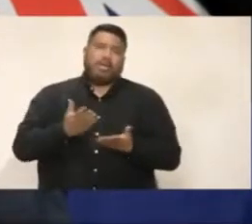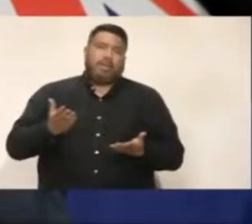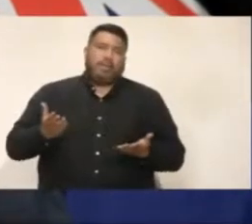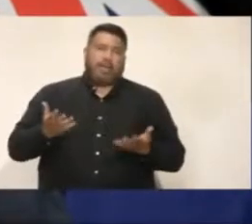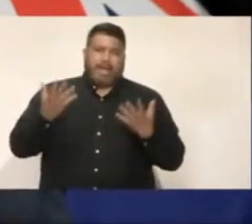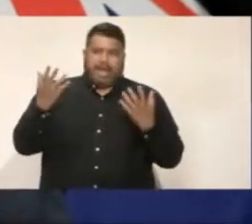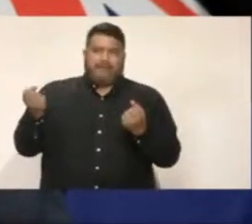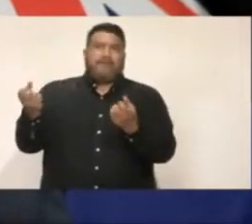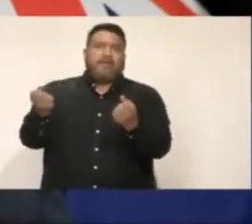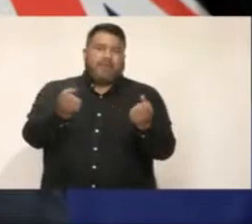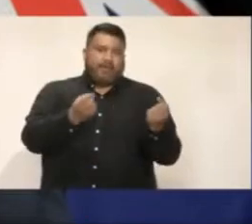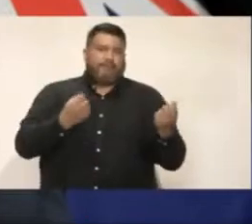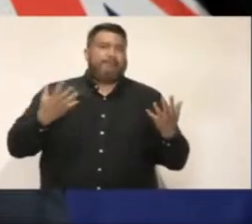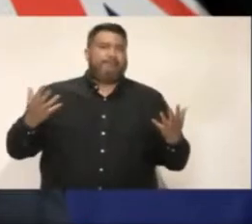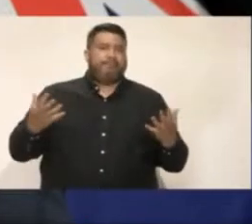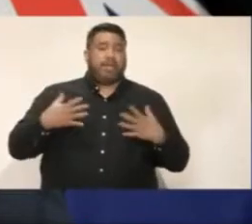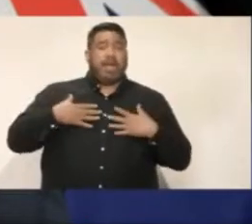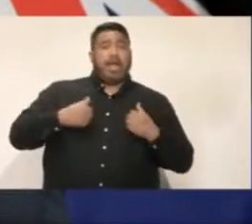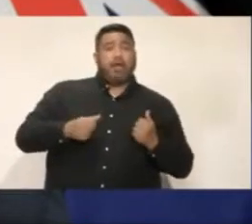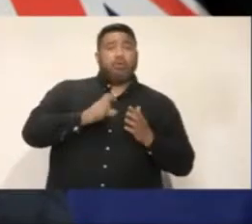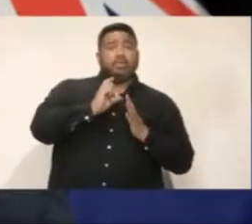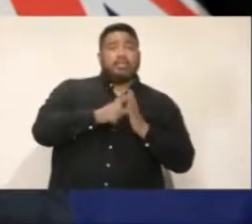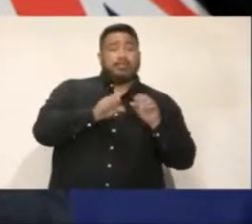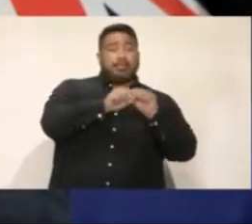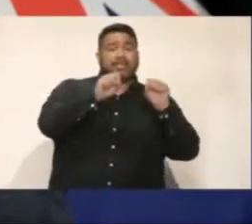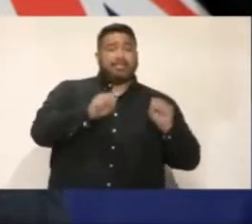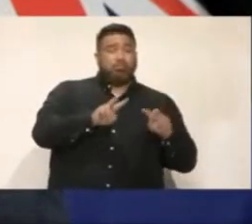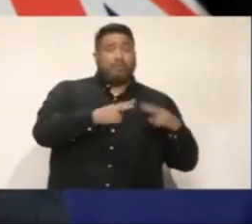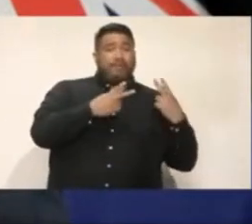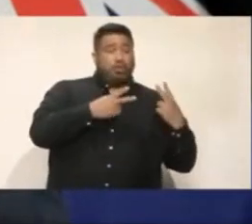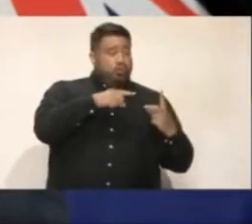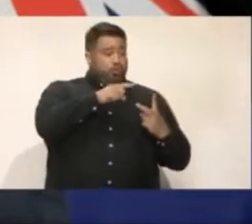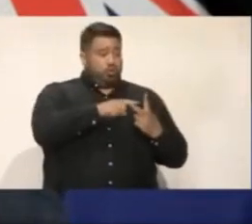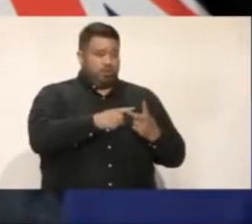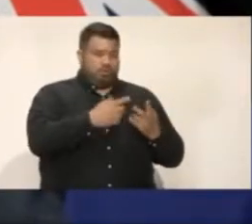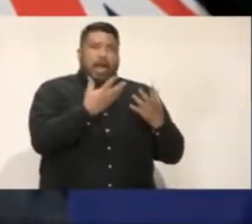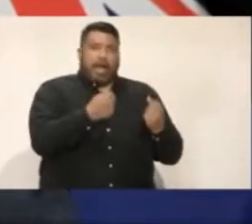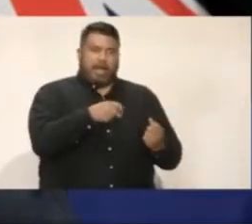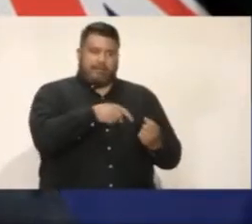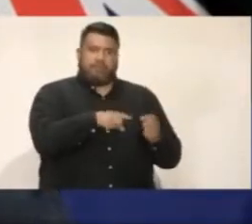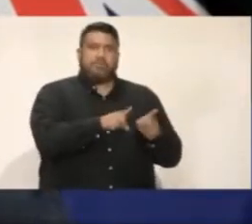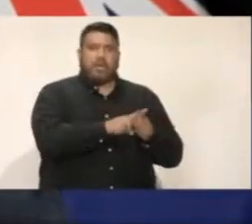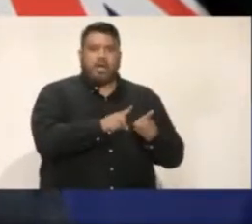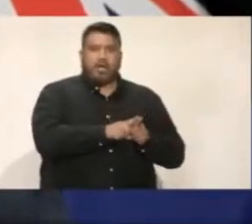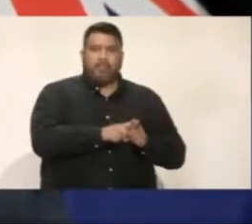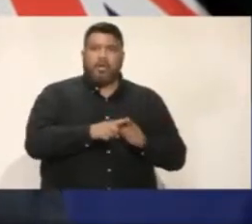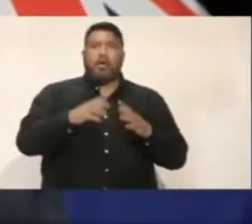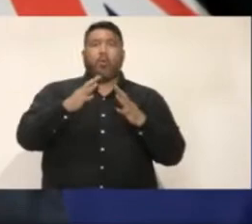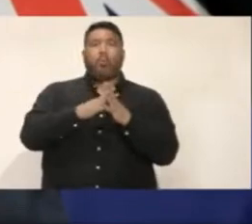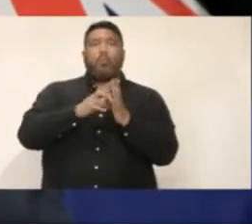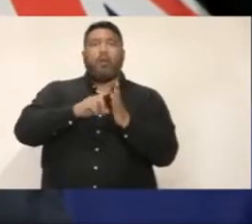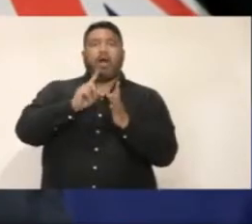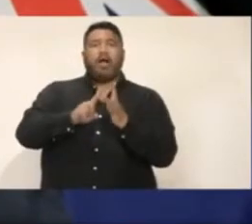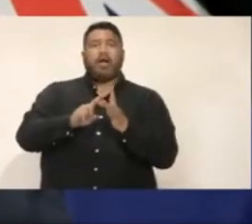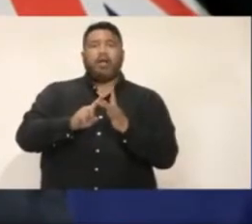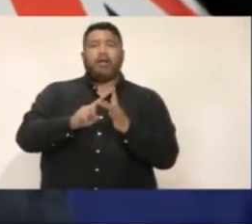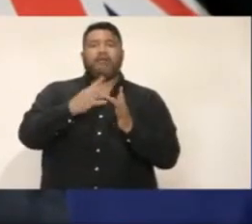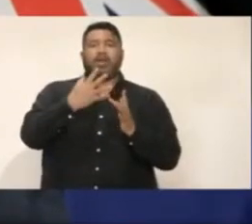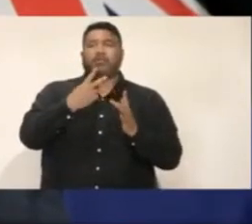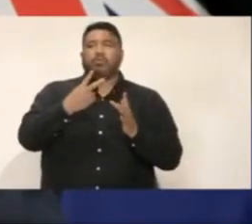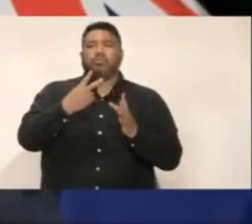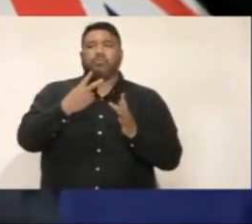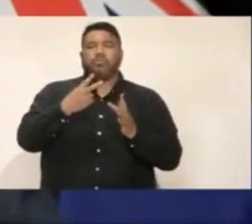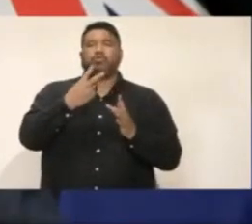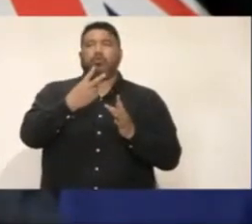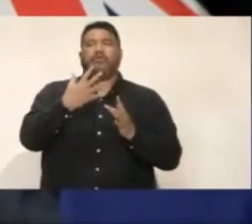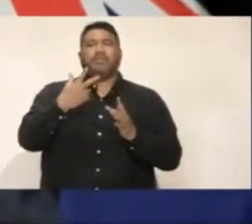been identified also through the Health and Disability System Review. It was a strong theme there, and through the Y2575 inquiry. And